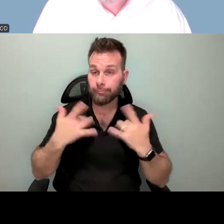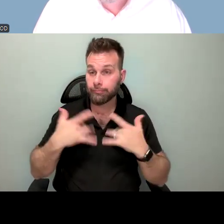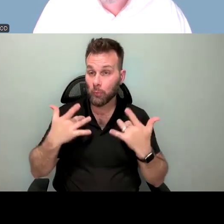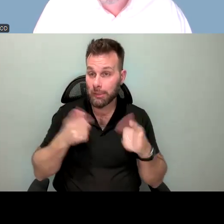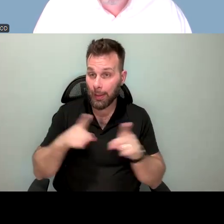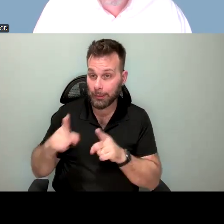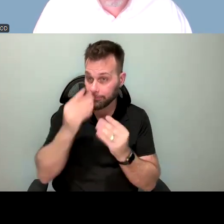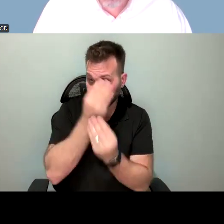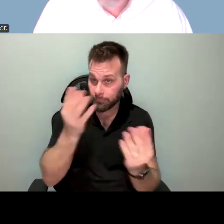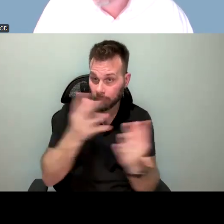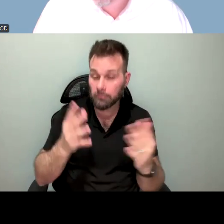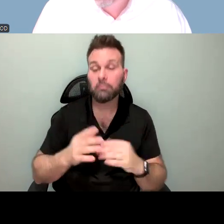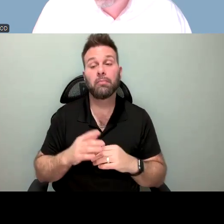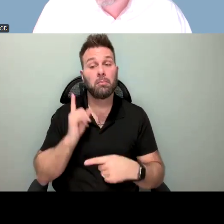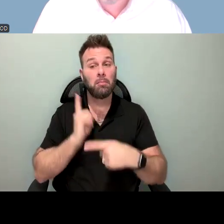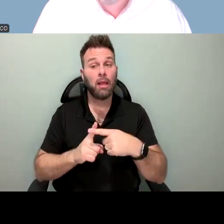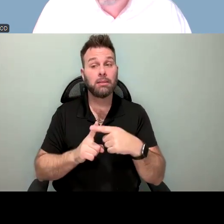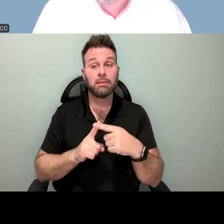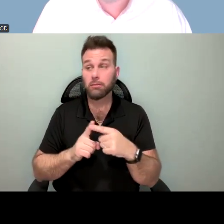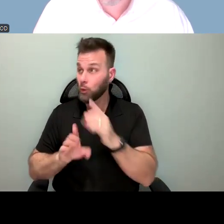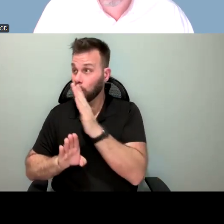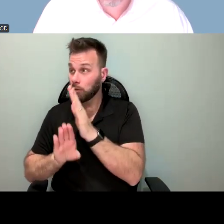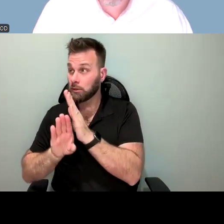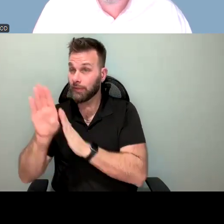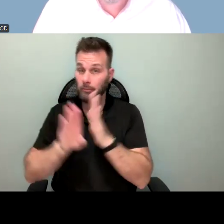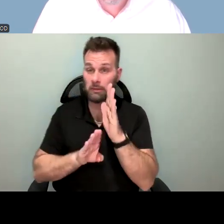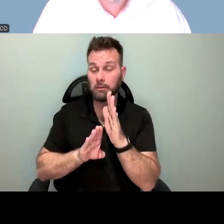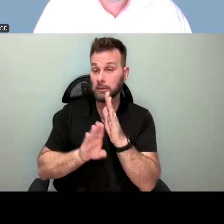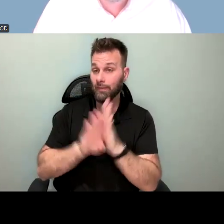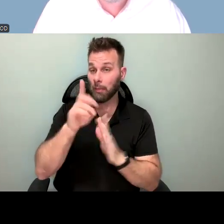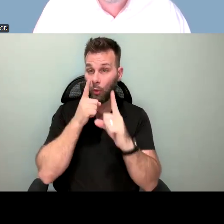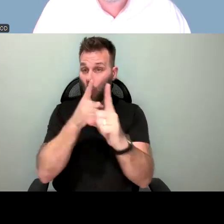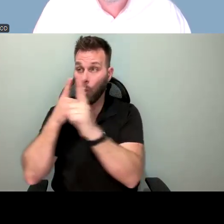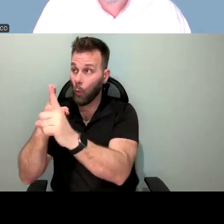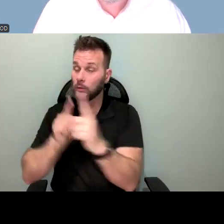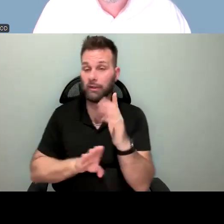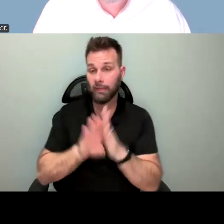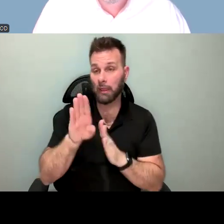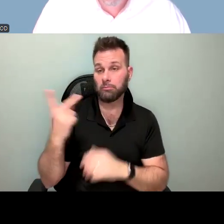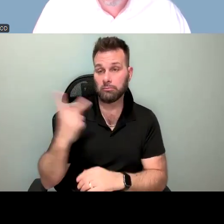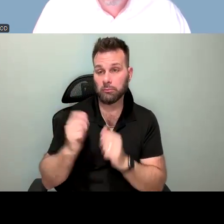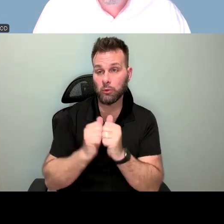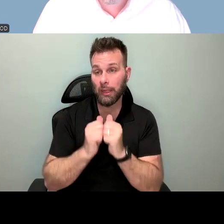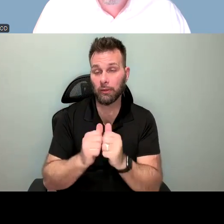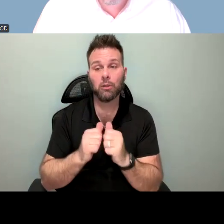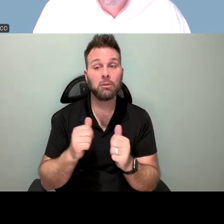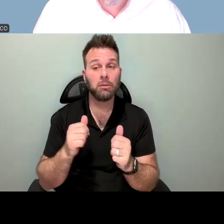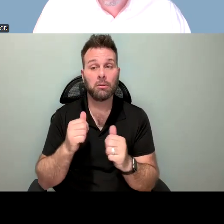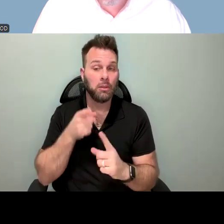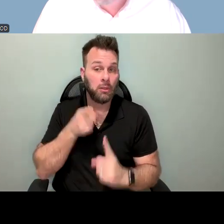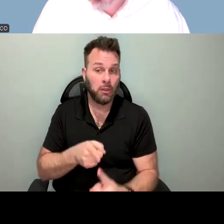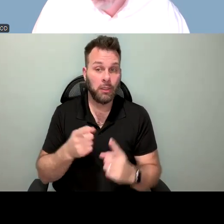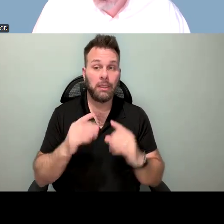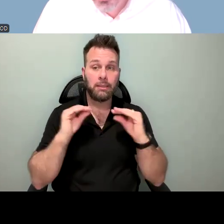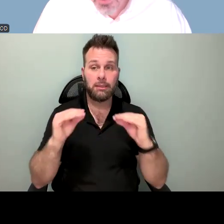as developing shared goals, such as improving local infrastructure accessibility or educating the public about disability rights.